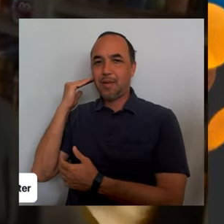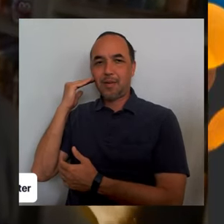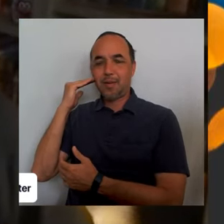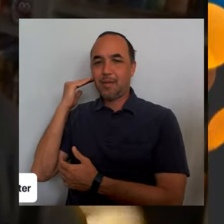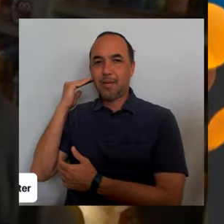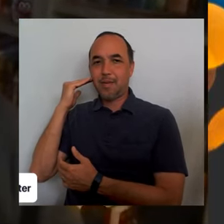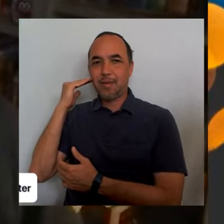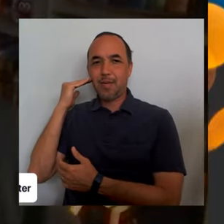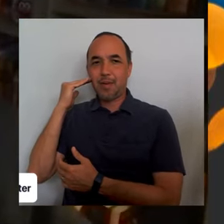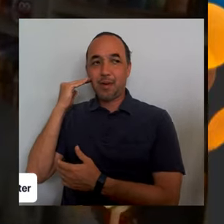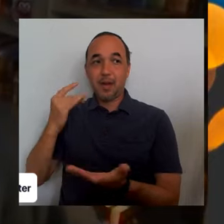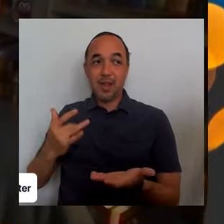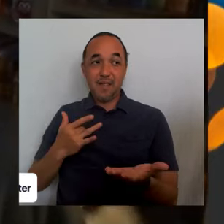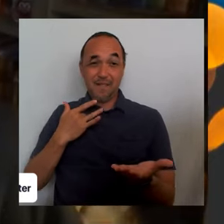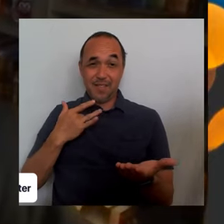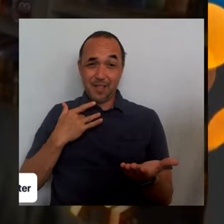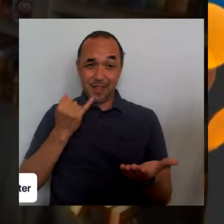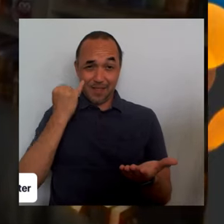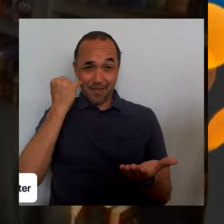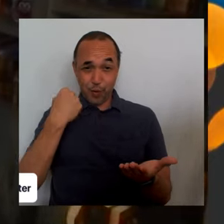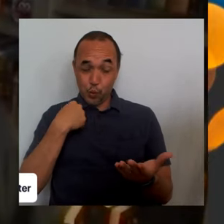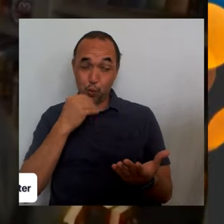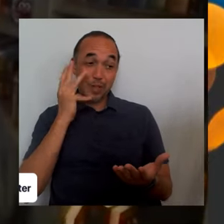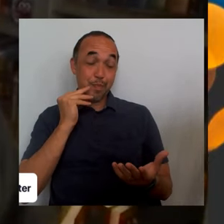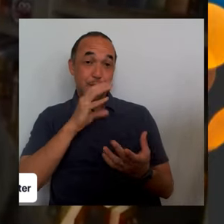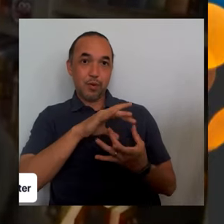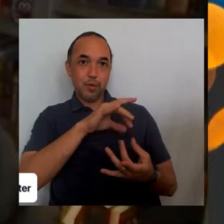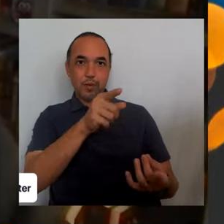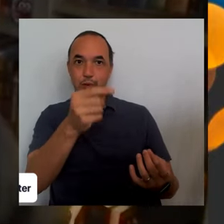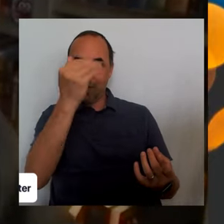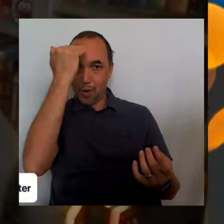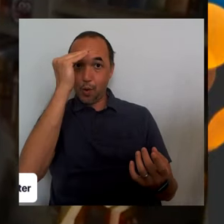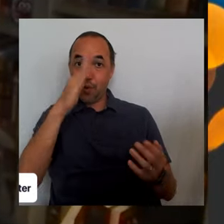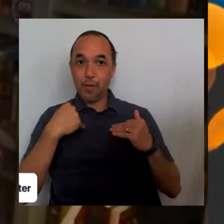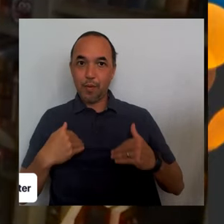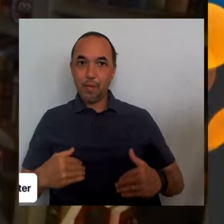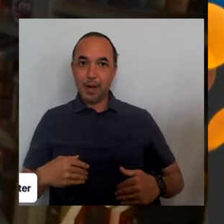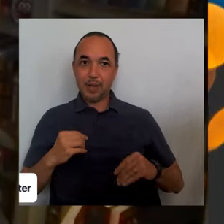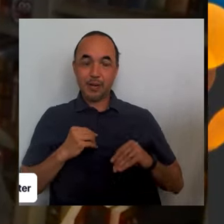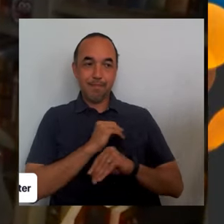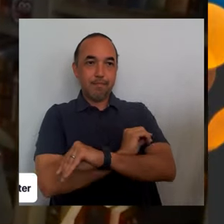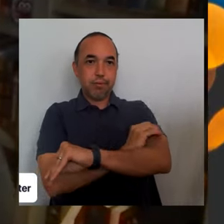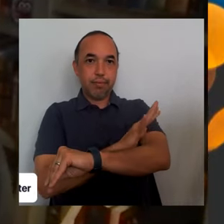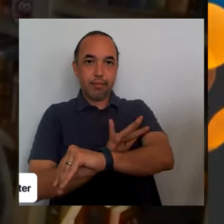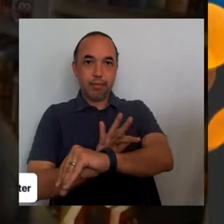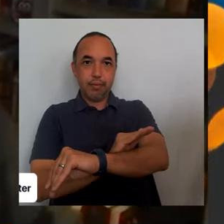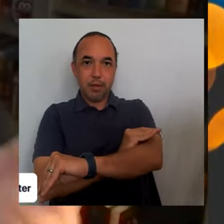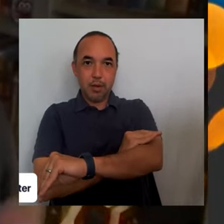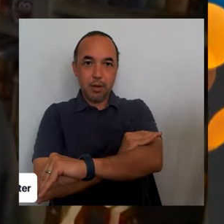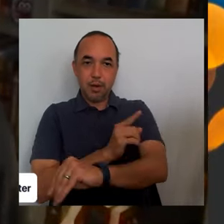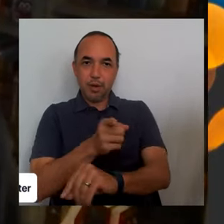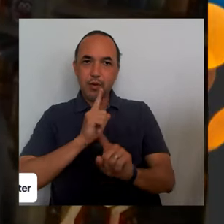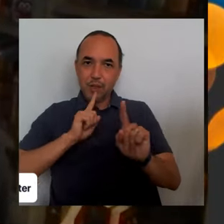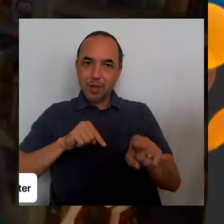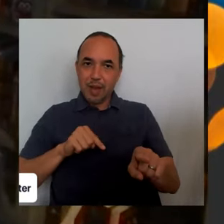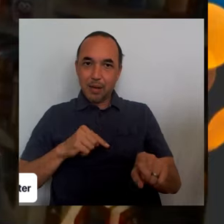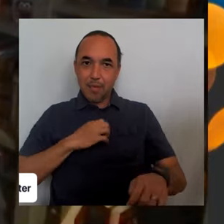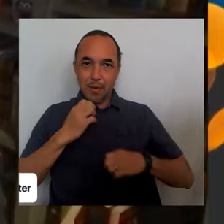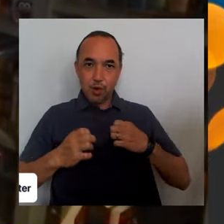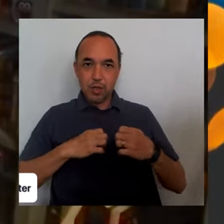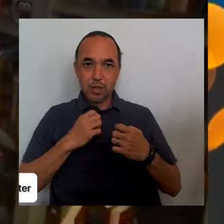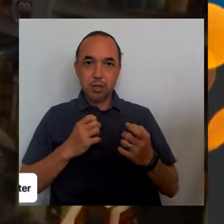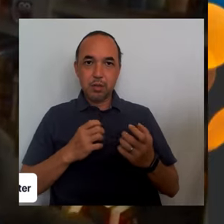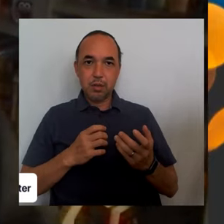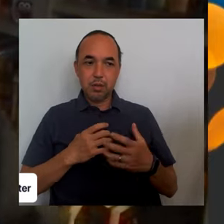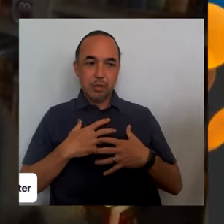paranormal experience, you know you have a paranormal experience. Your body sort of tells you, you react to it. You go through a lot of emotions. You don't just go,